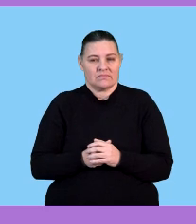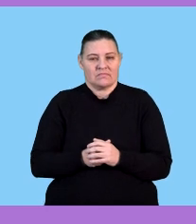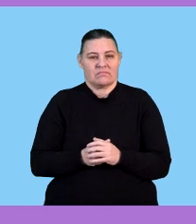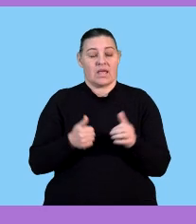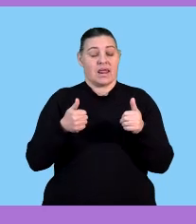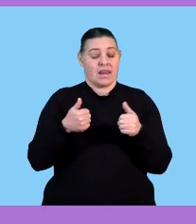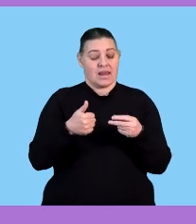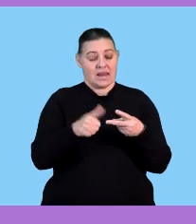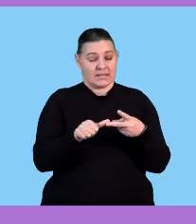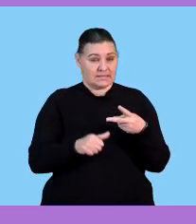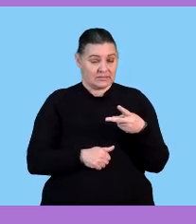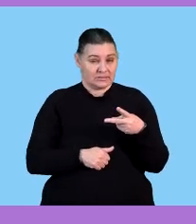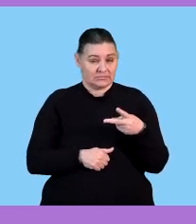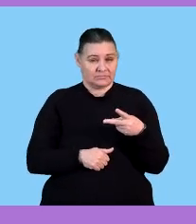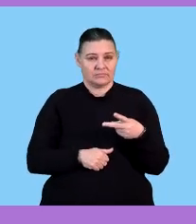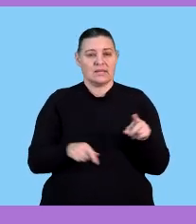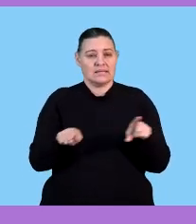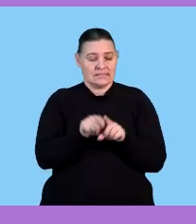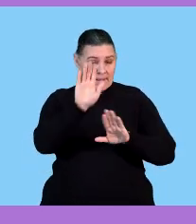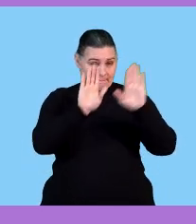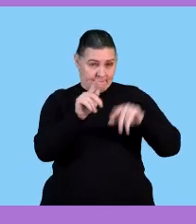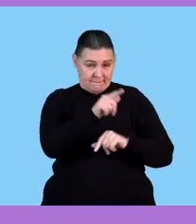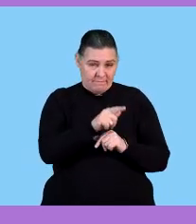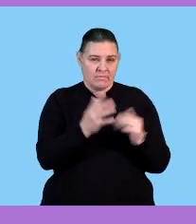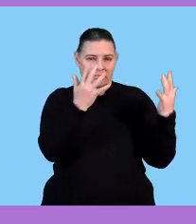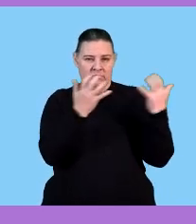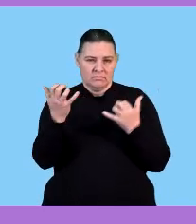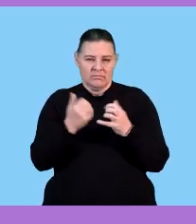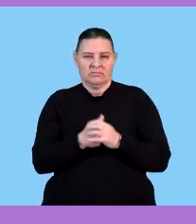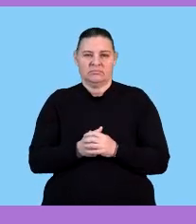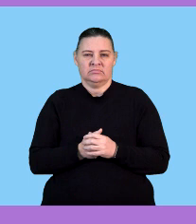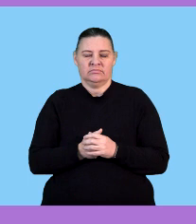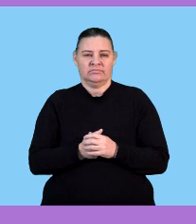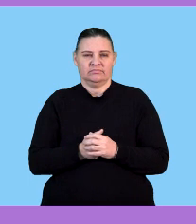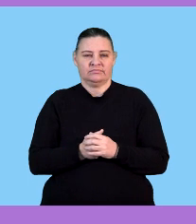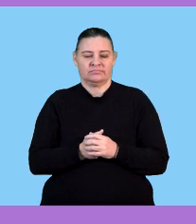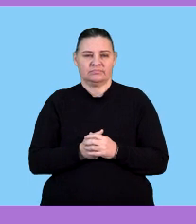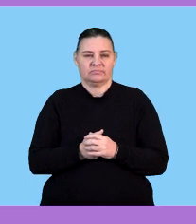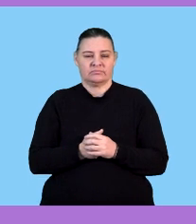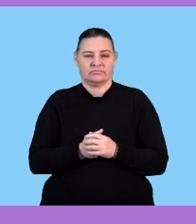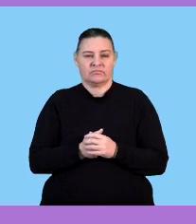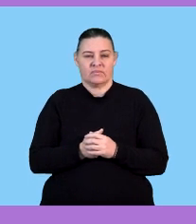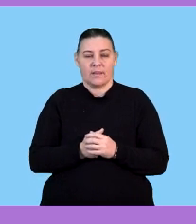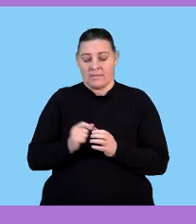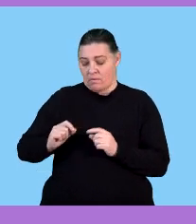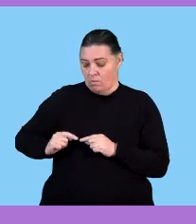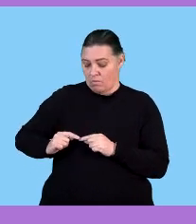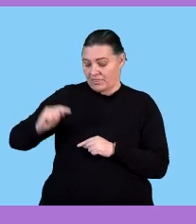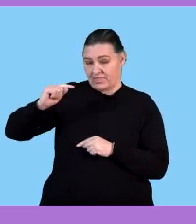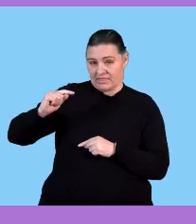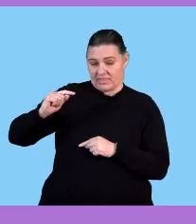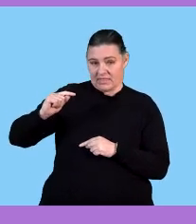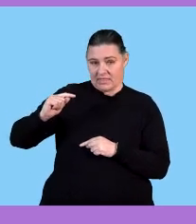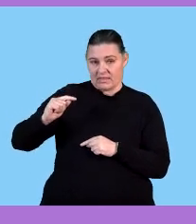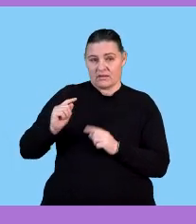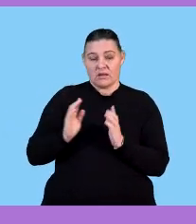So the next one, all right, same layout. Calculate the real width of the sports field. So if I measure the